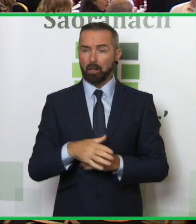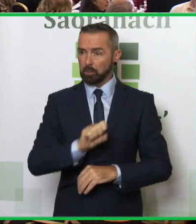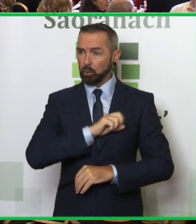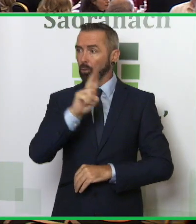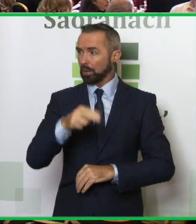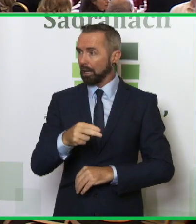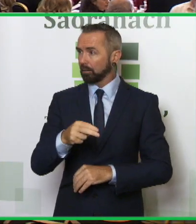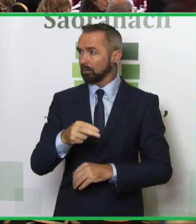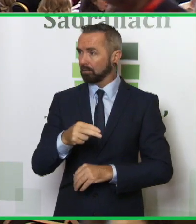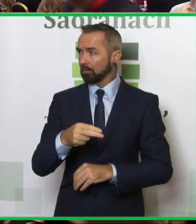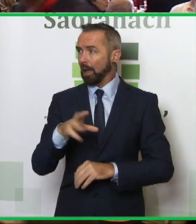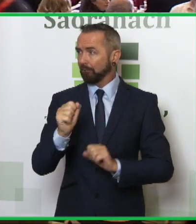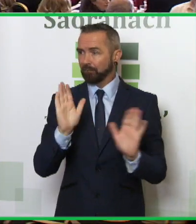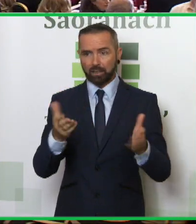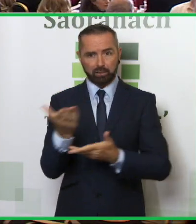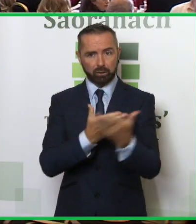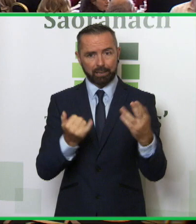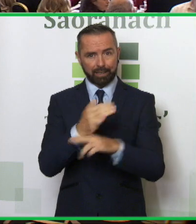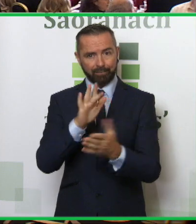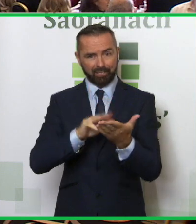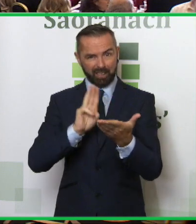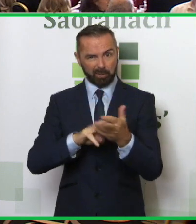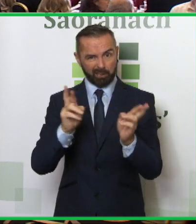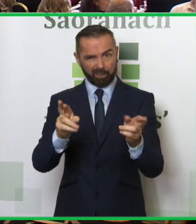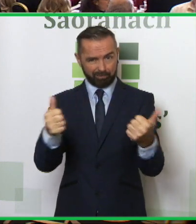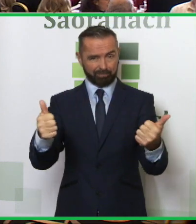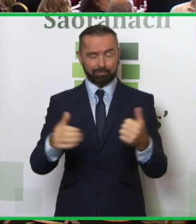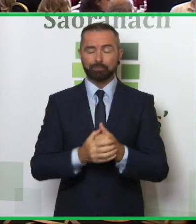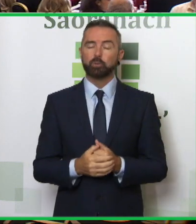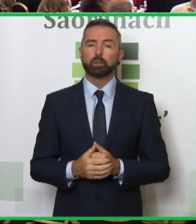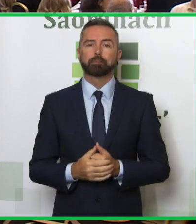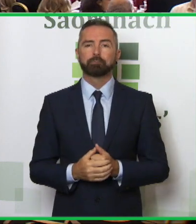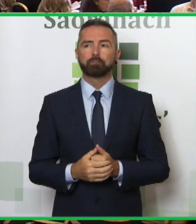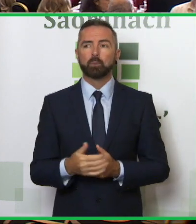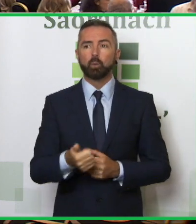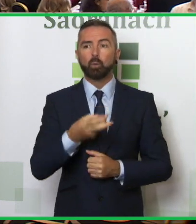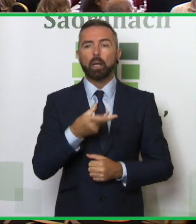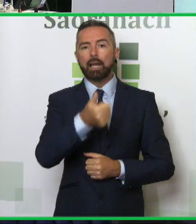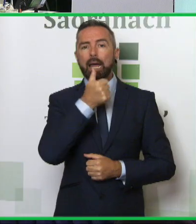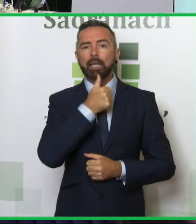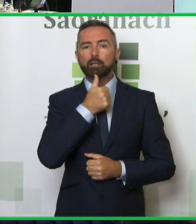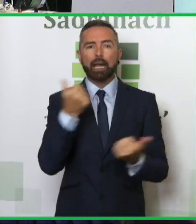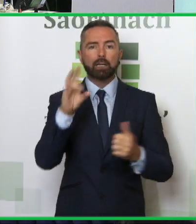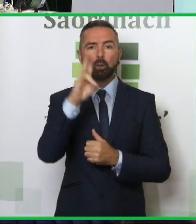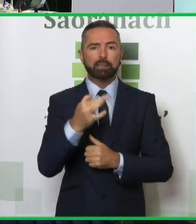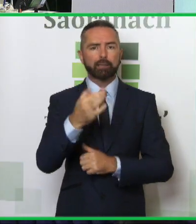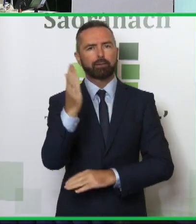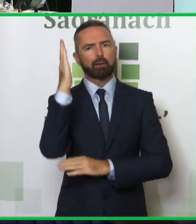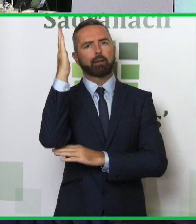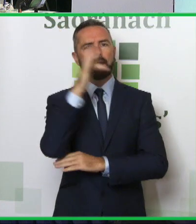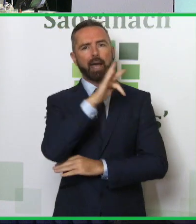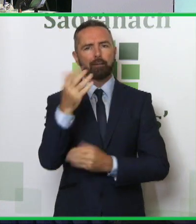so please work with us, and we'll answer any questions at the end and we'll go to ballot. This is a simple declaration of your preference for a model.